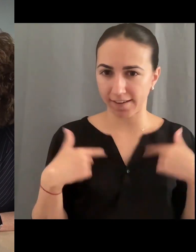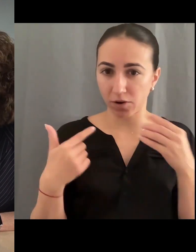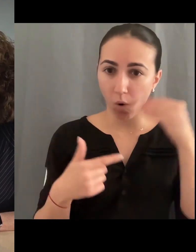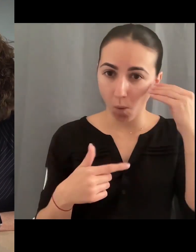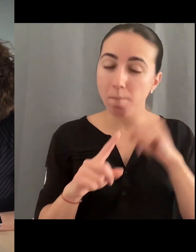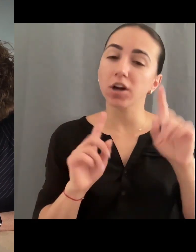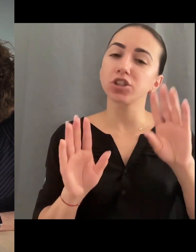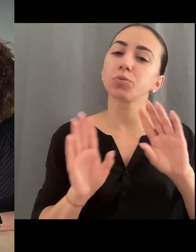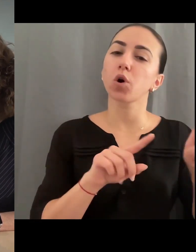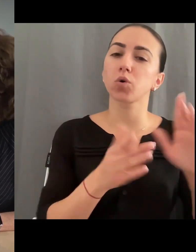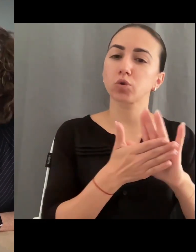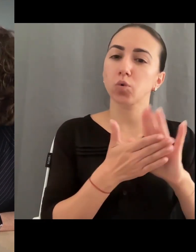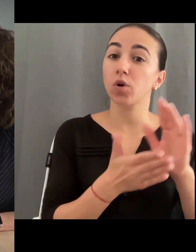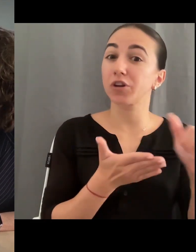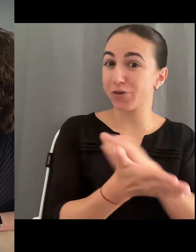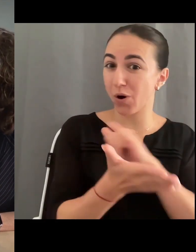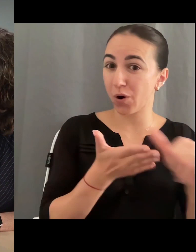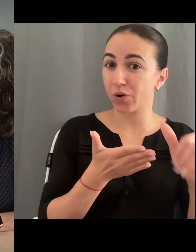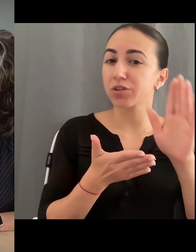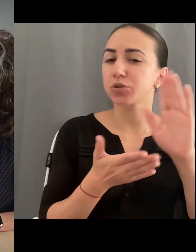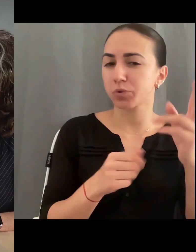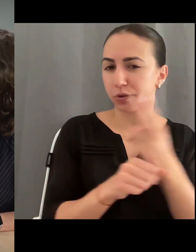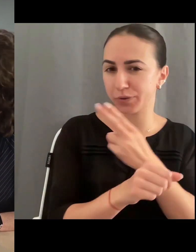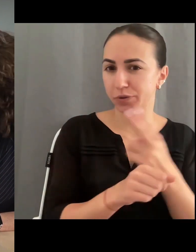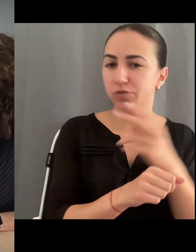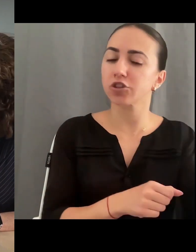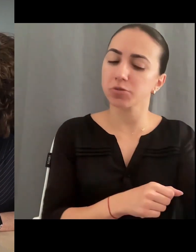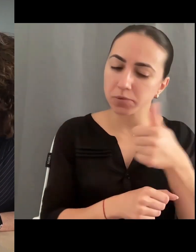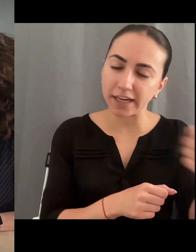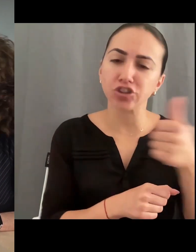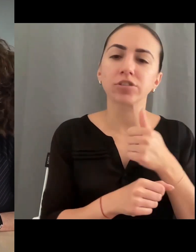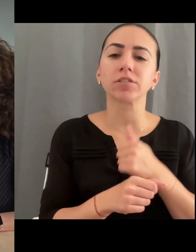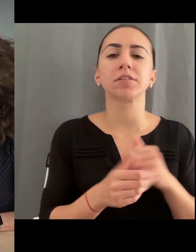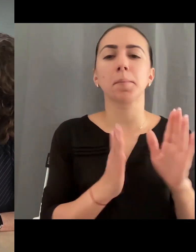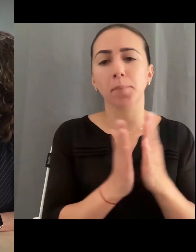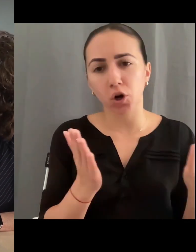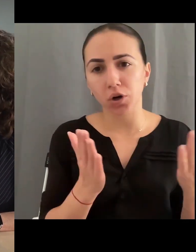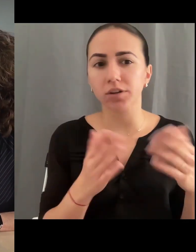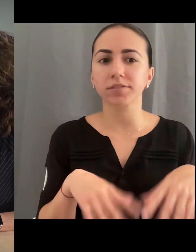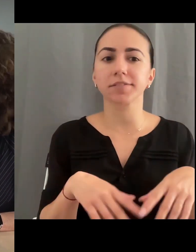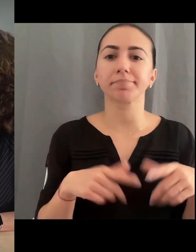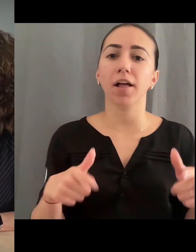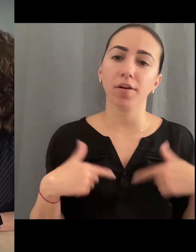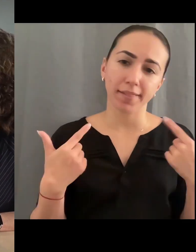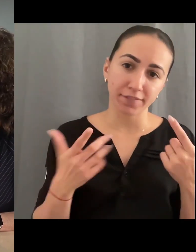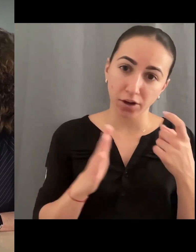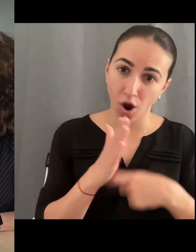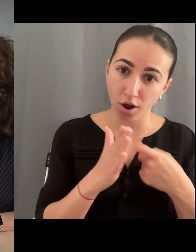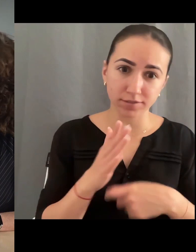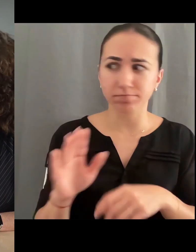to school in New York City soon, and she'll be able to use it for transportation and books and living expenses.